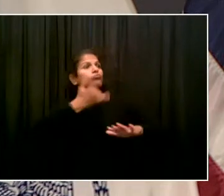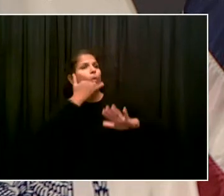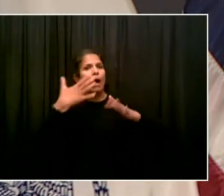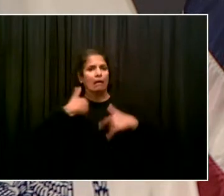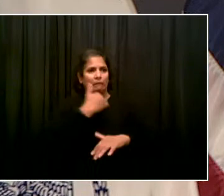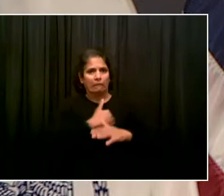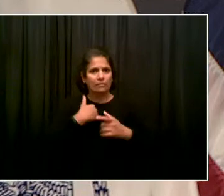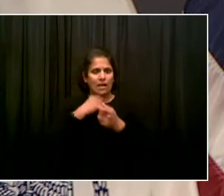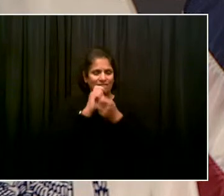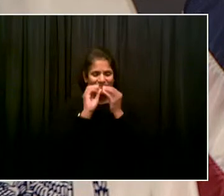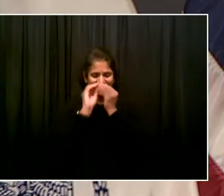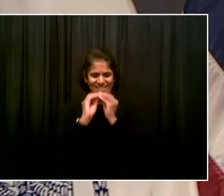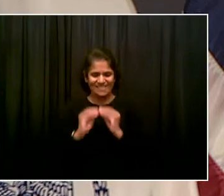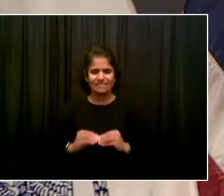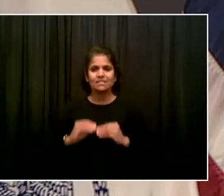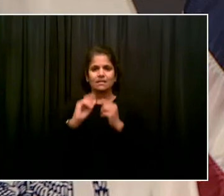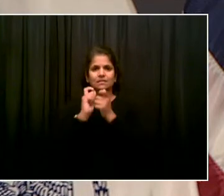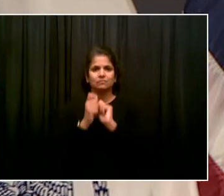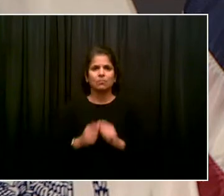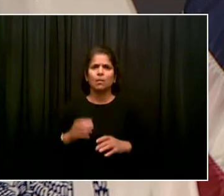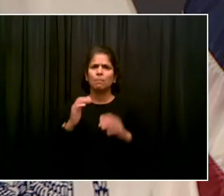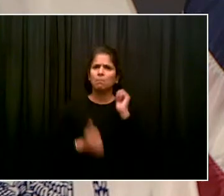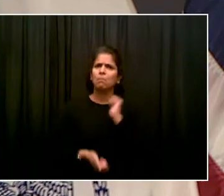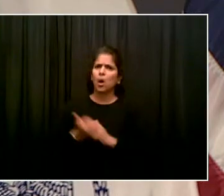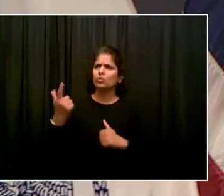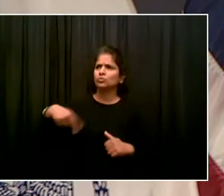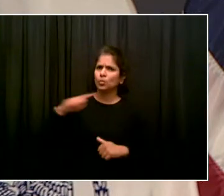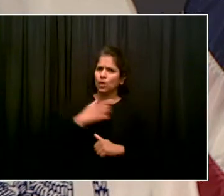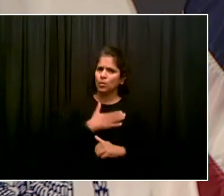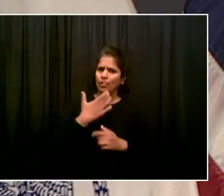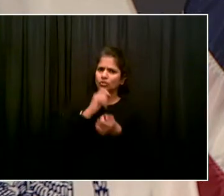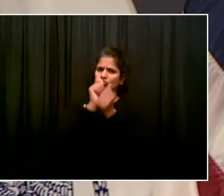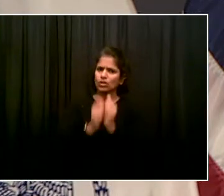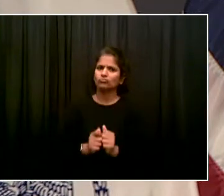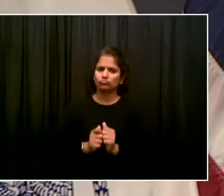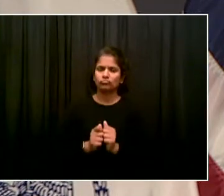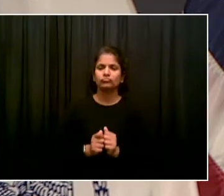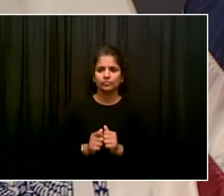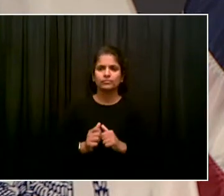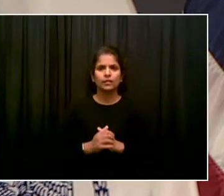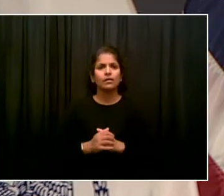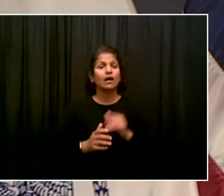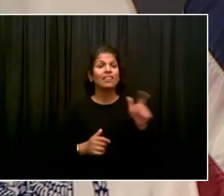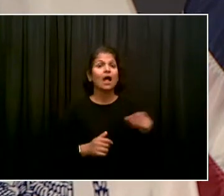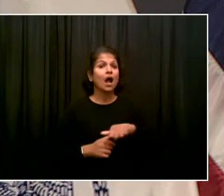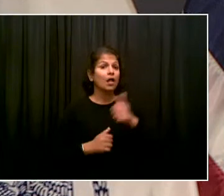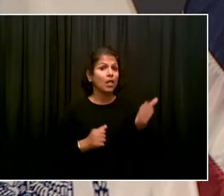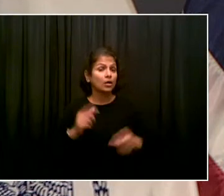follow the guidance. But in terms of the overall picture, Commissioner Doris, what would you like to add?